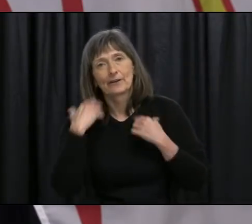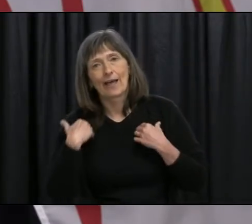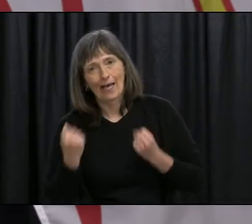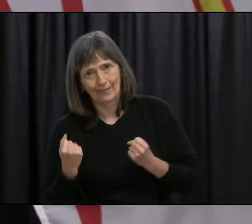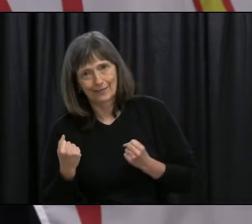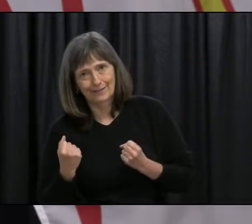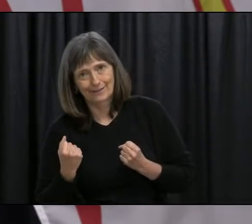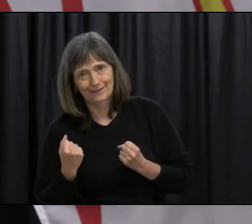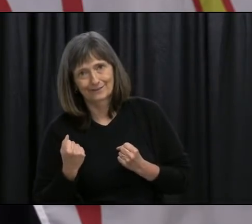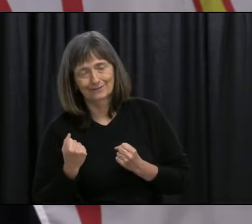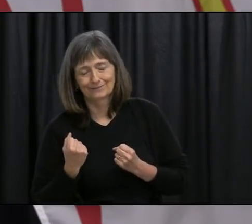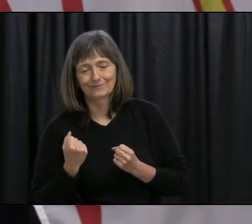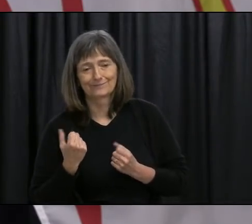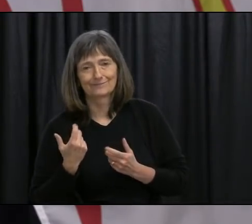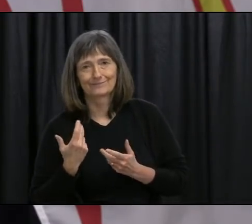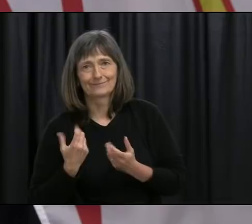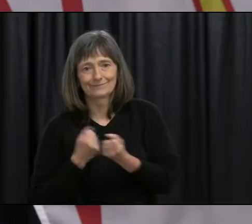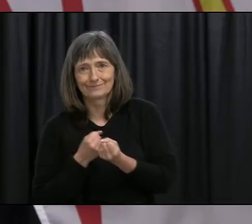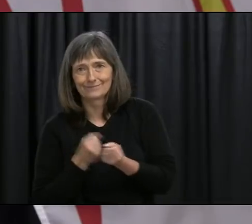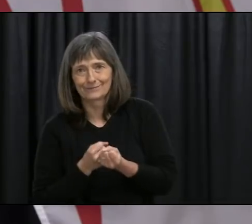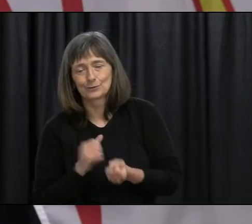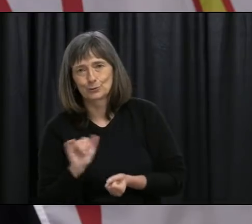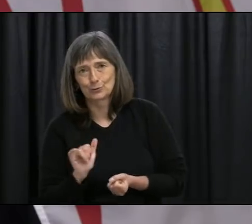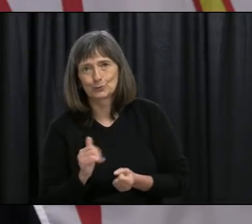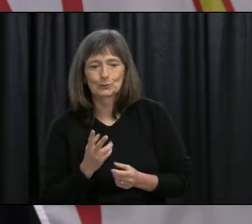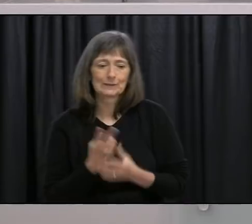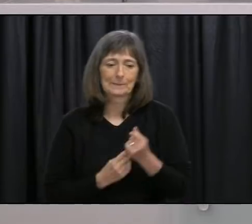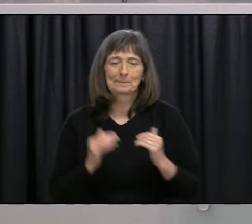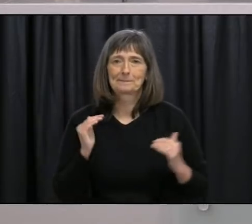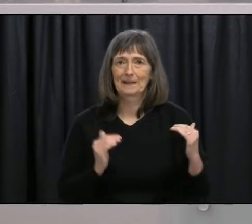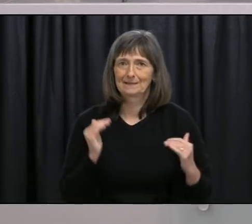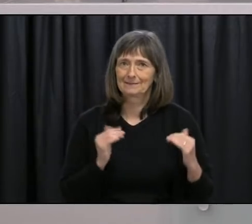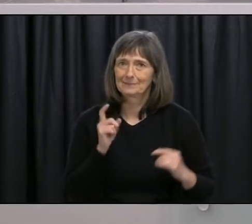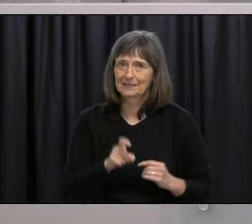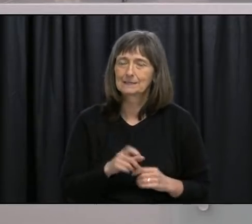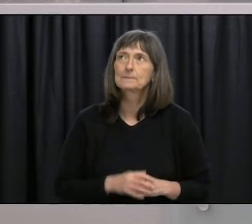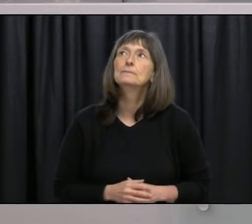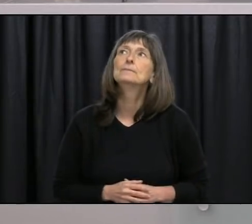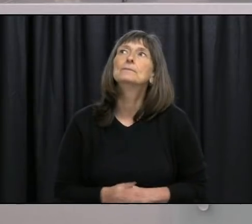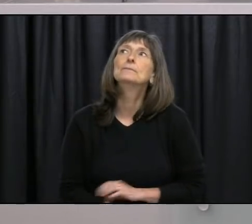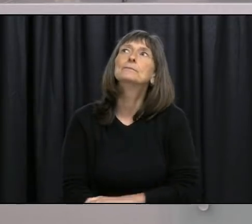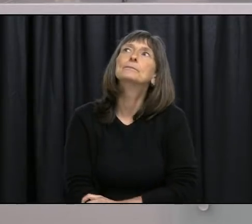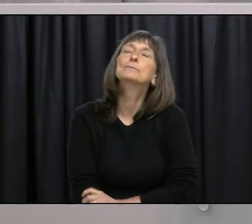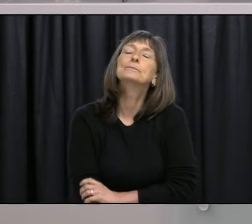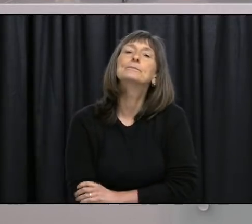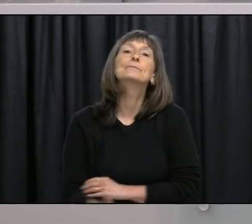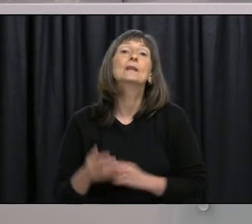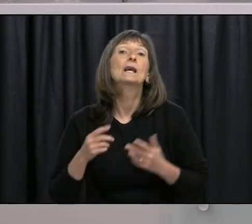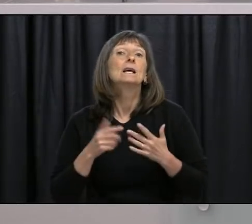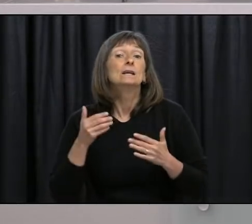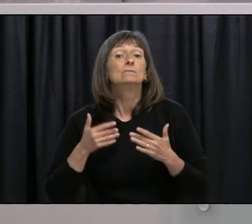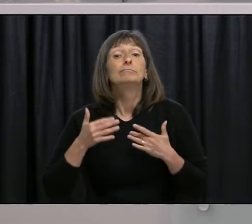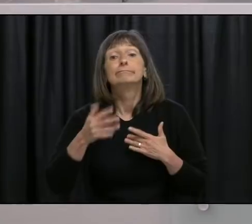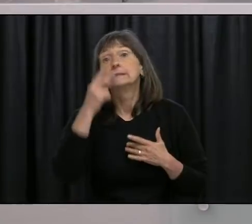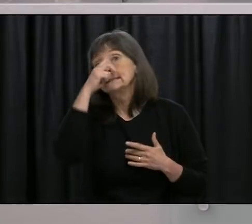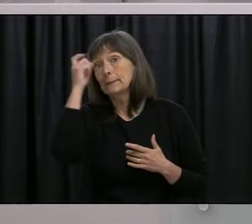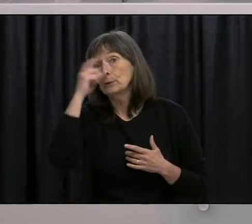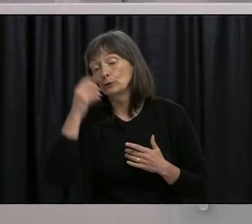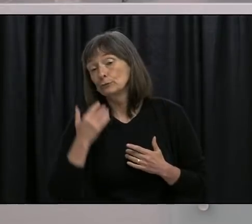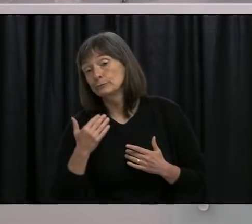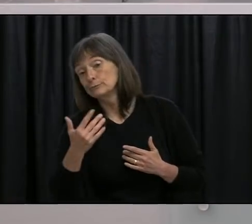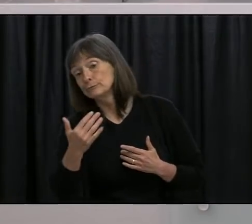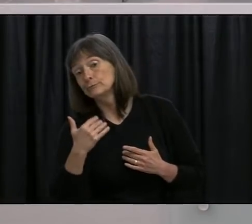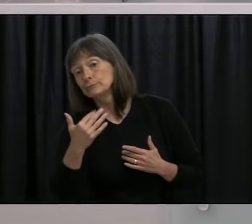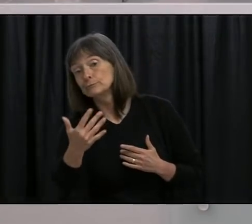health-related concerns as well. When you look forward to the rest of the summer, we haven't seen yet